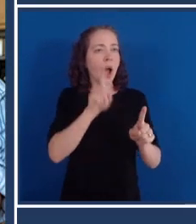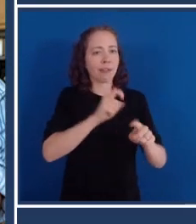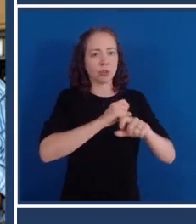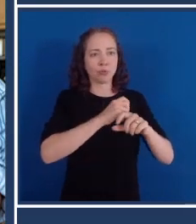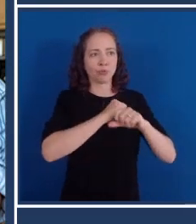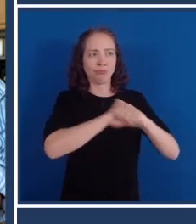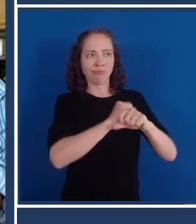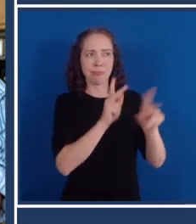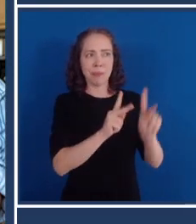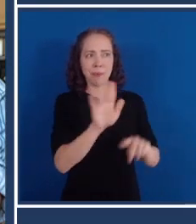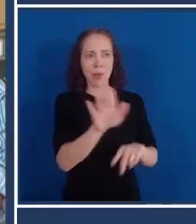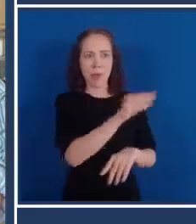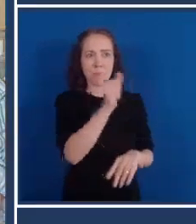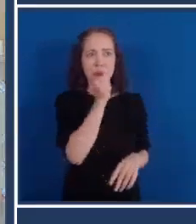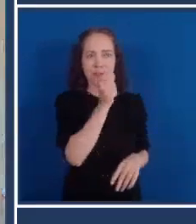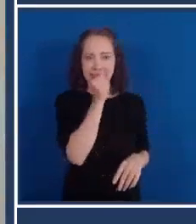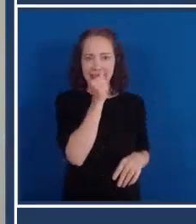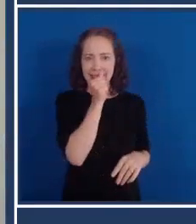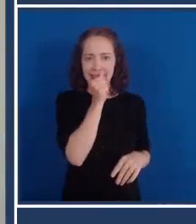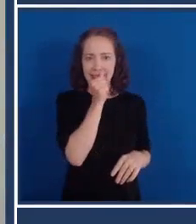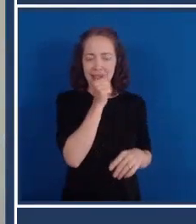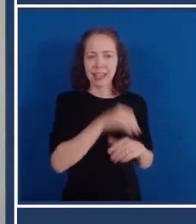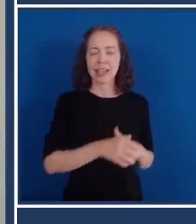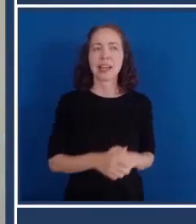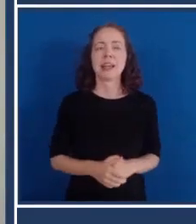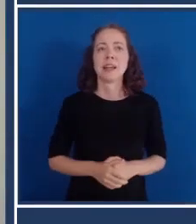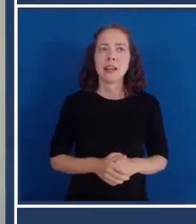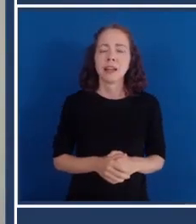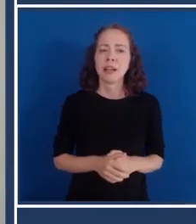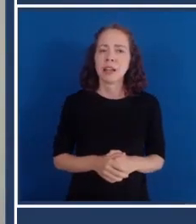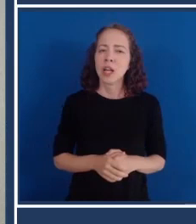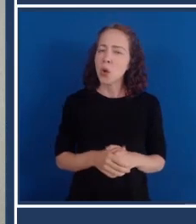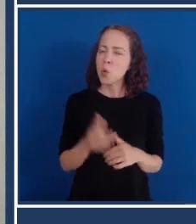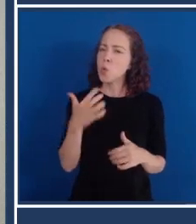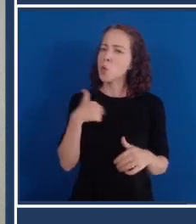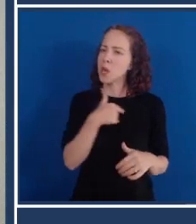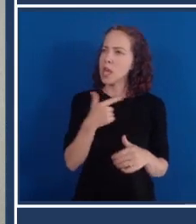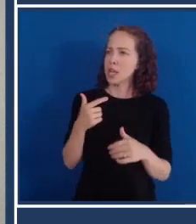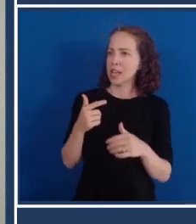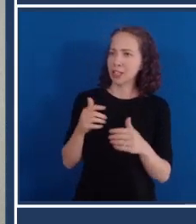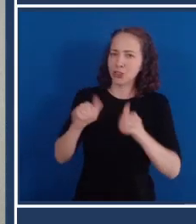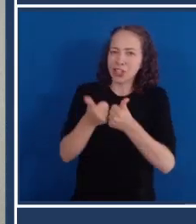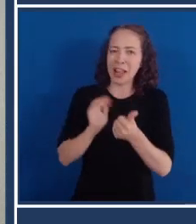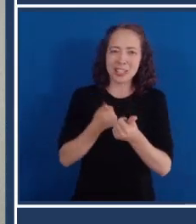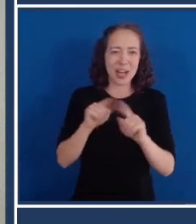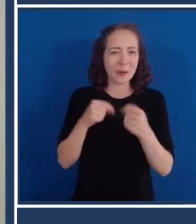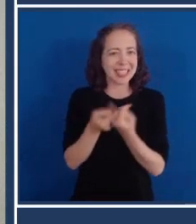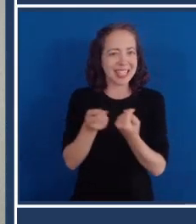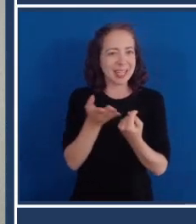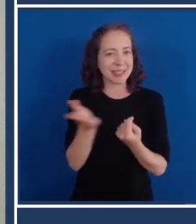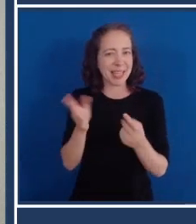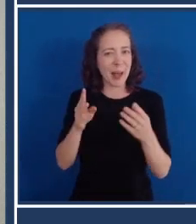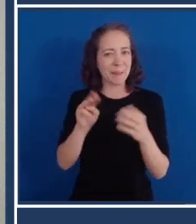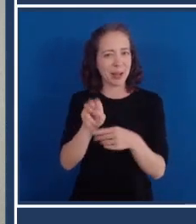When we put these sorts of challenges to our teams at Microsoft, they come up with some really interesting ideas